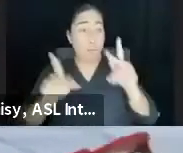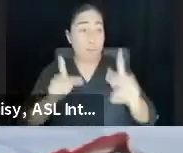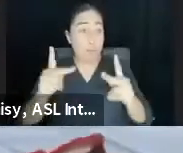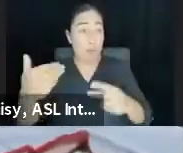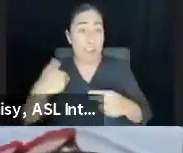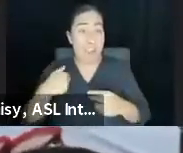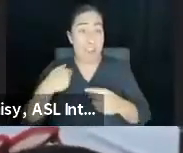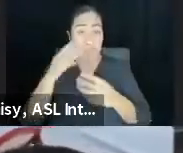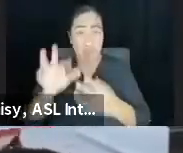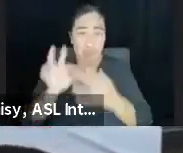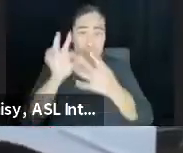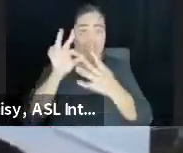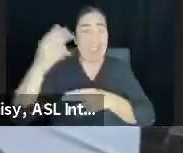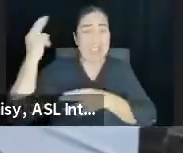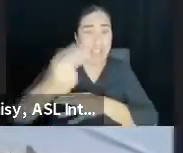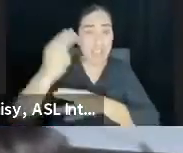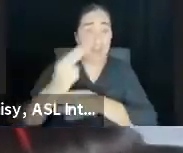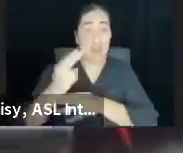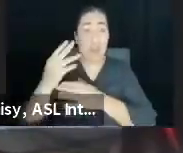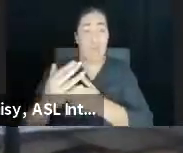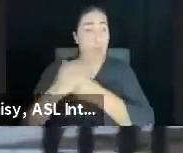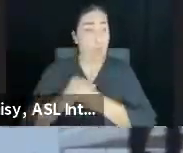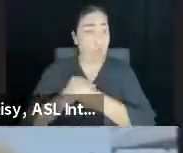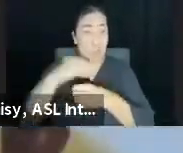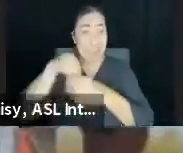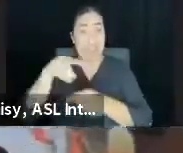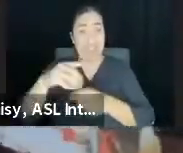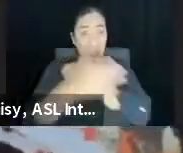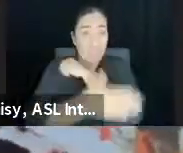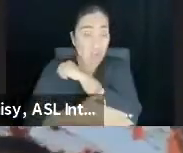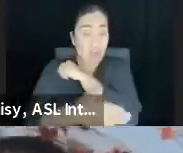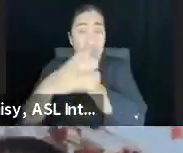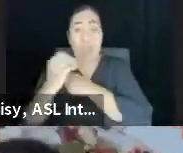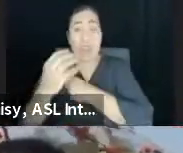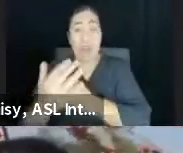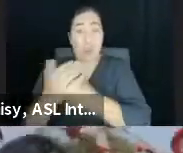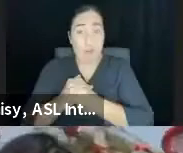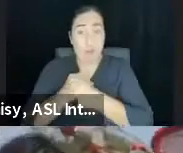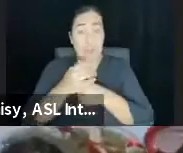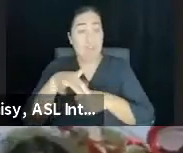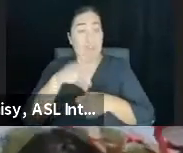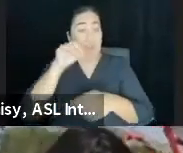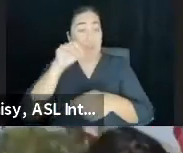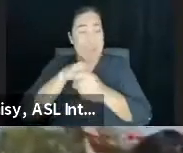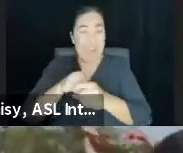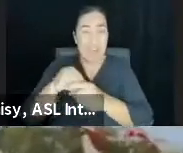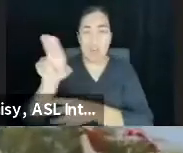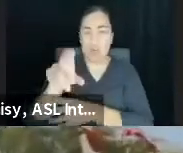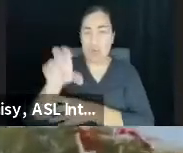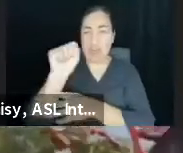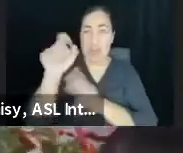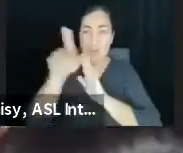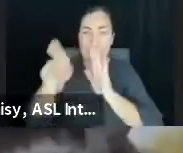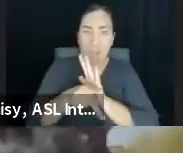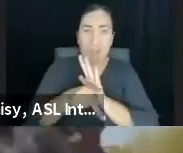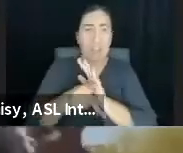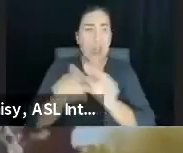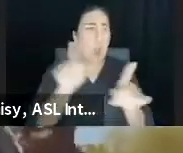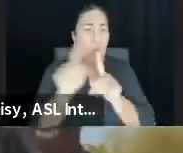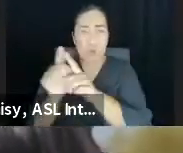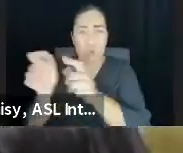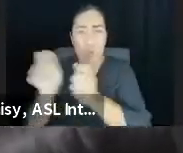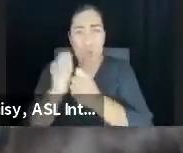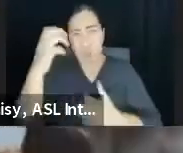are. Yeah, not to mention, I went to two last week. Luann tried to be the third. We have to do something radical to change things back